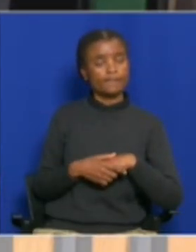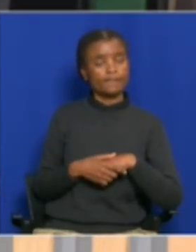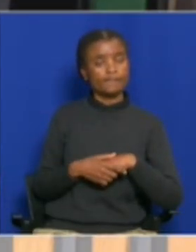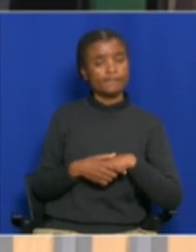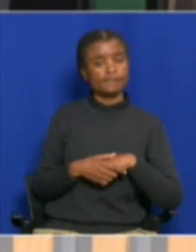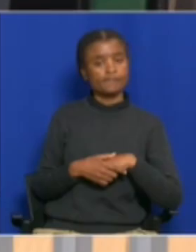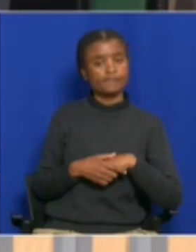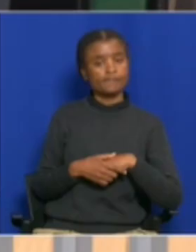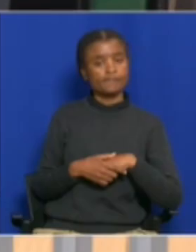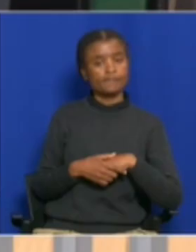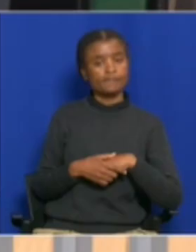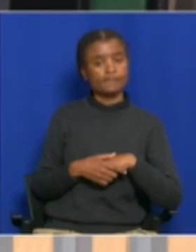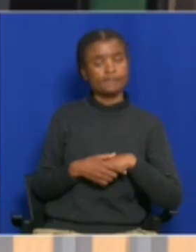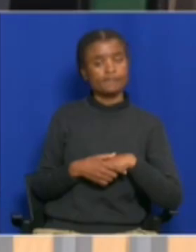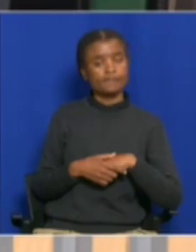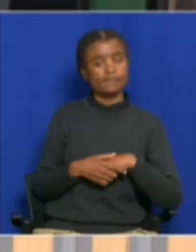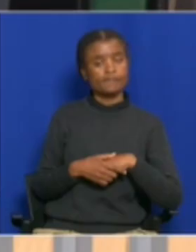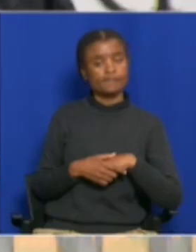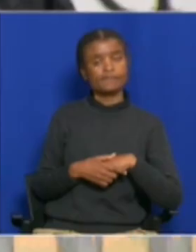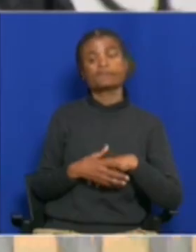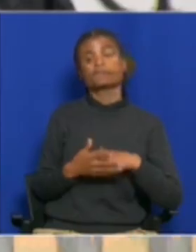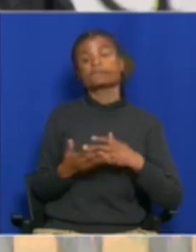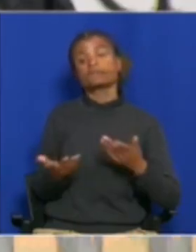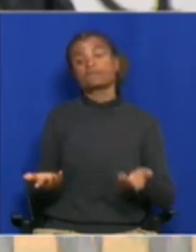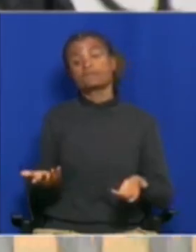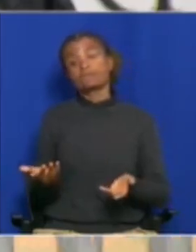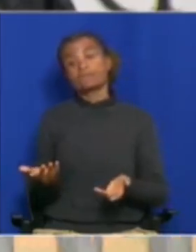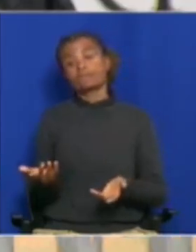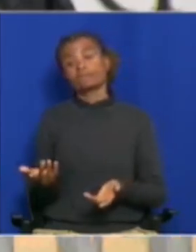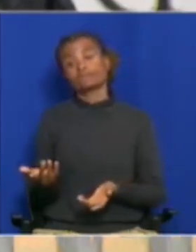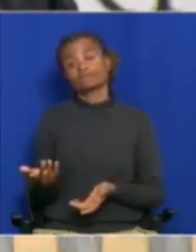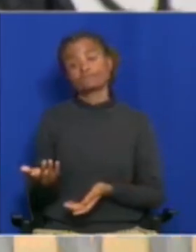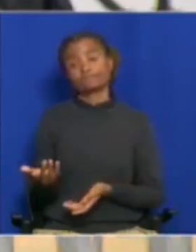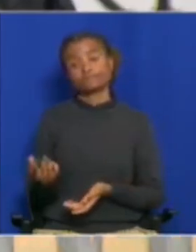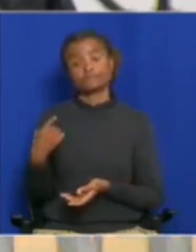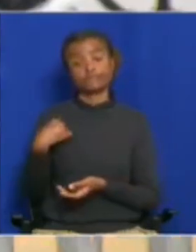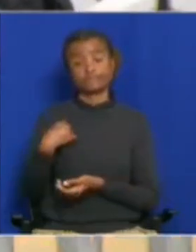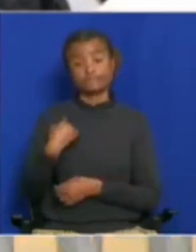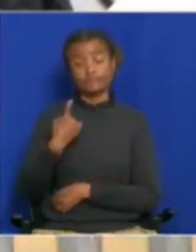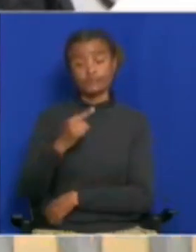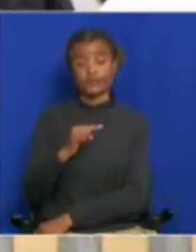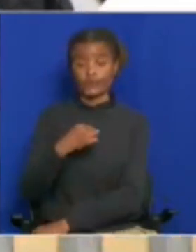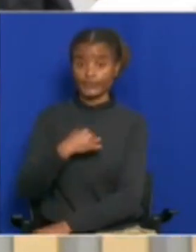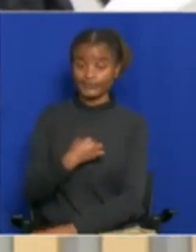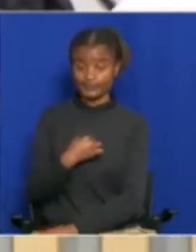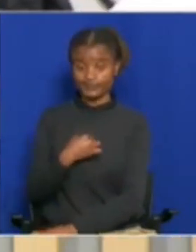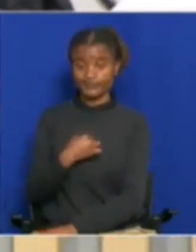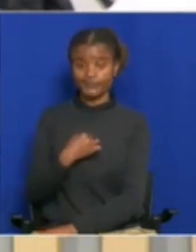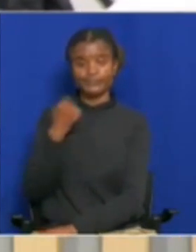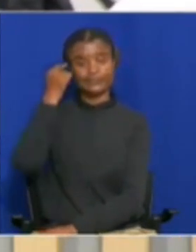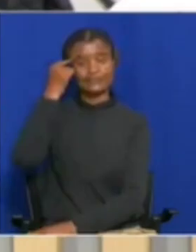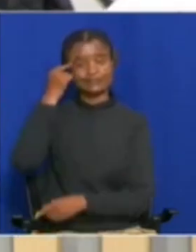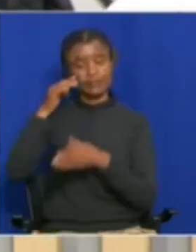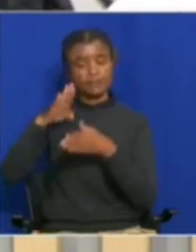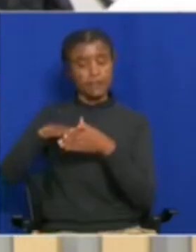For me, the grounds on which the suspicion is based is a subjective